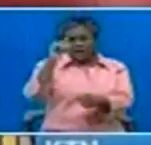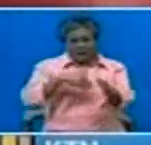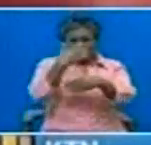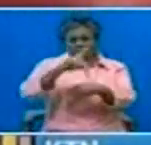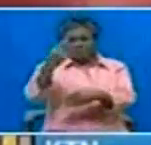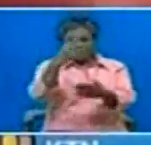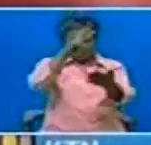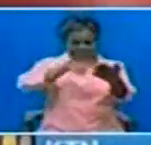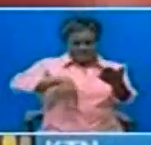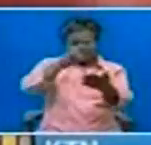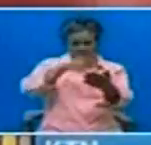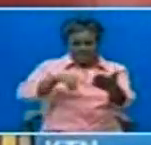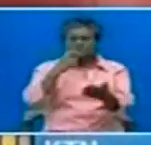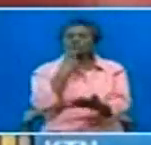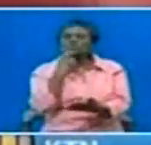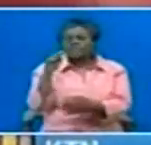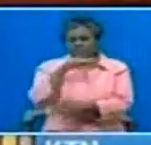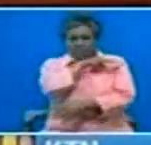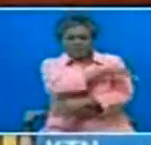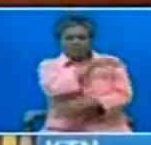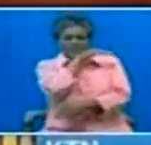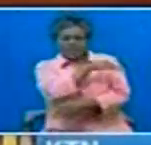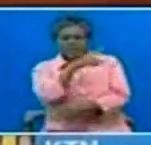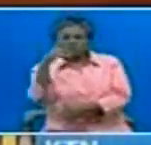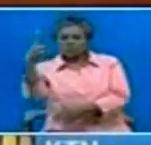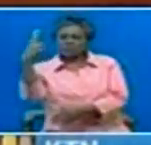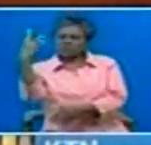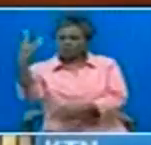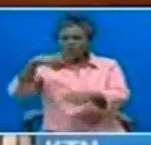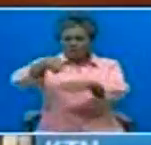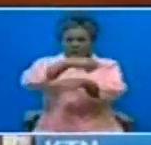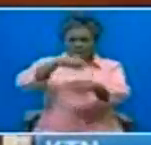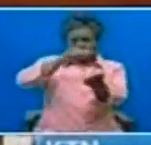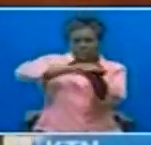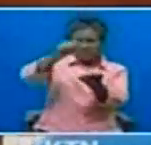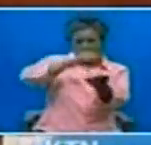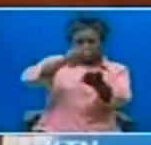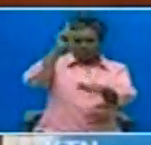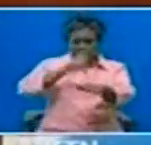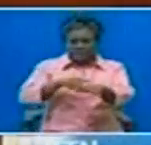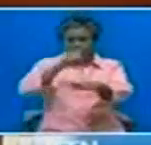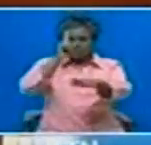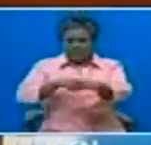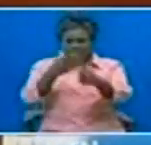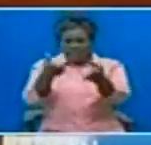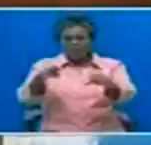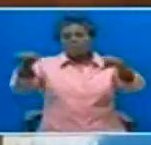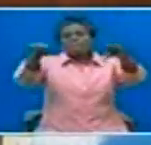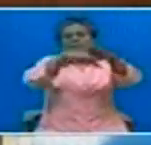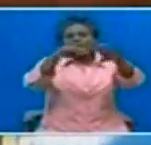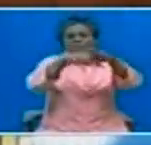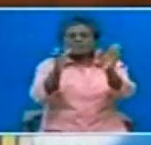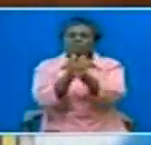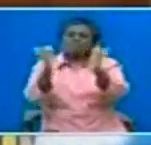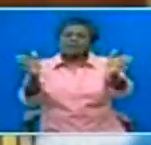reading on the floor of the House Tuesday evening, and with only 24 hours publication period, it was the turn of the members of the public